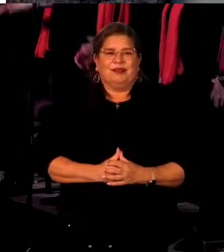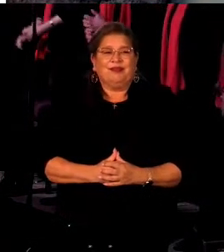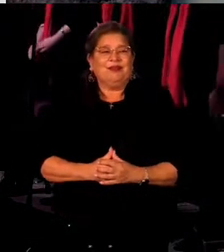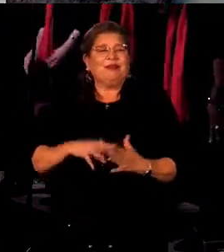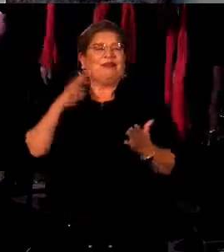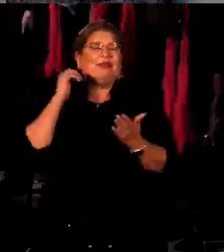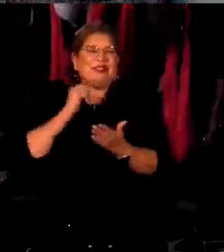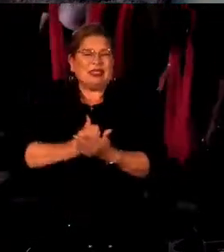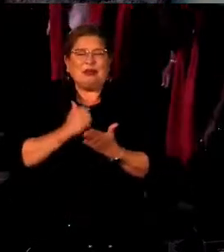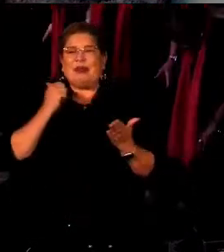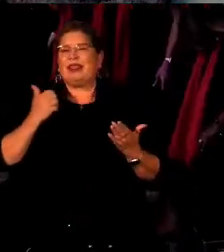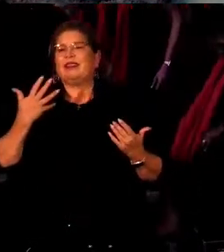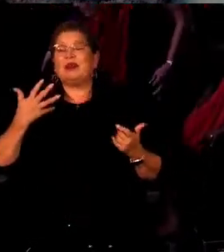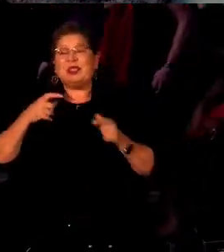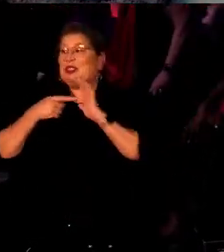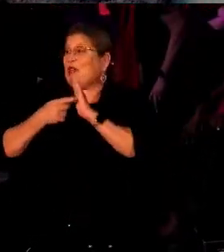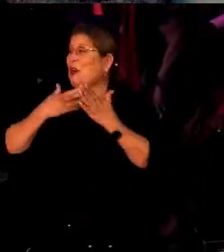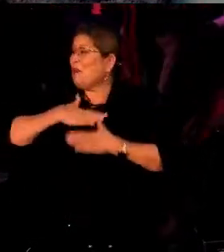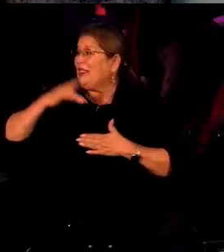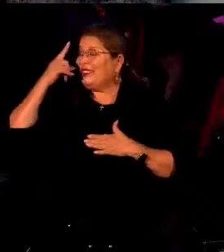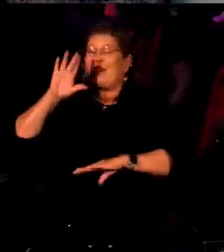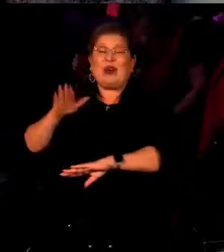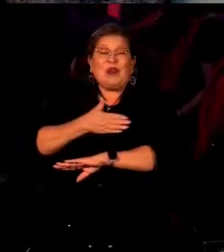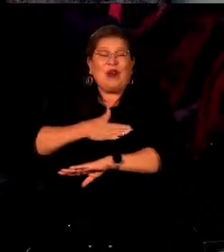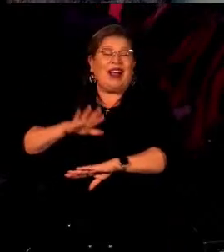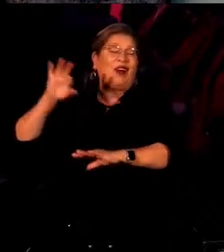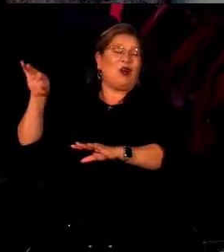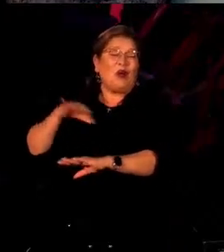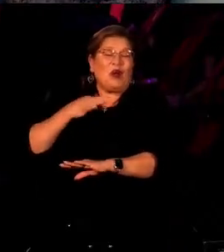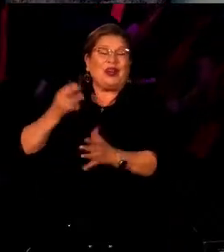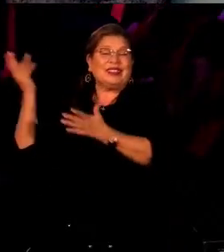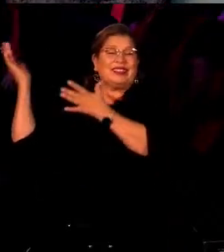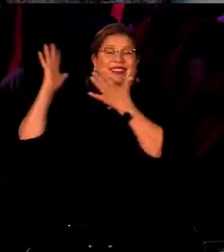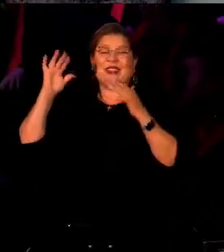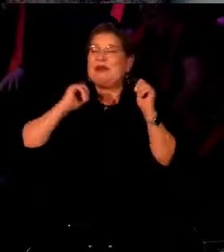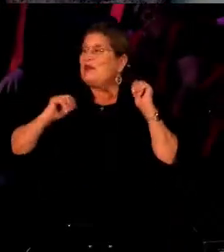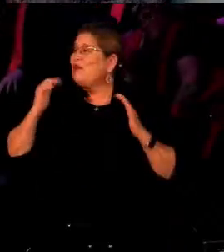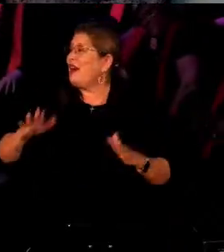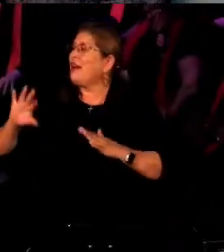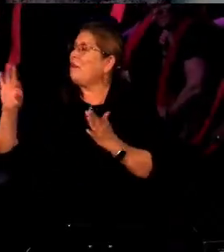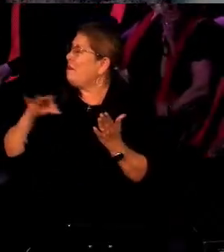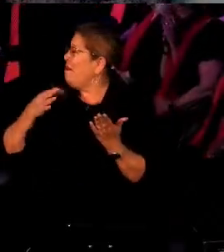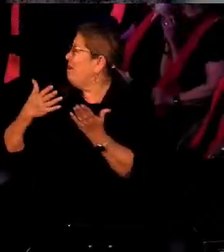Amen. Hey, would you show your appreciation for the choir and the orchestra, the band?